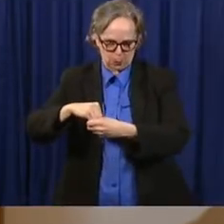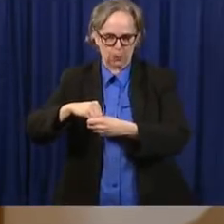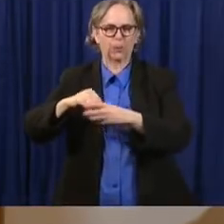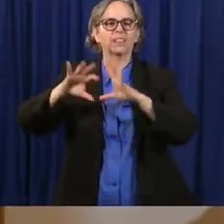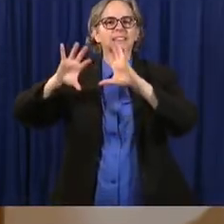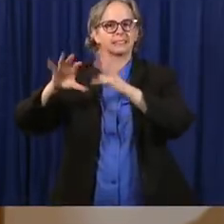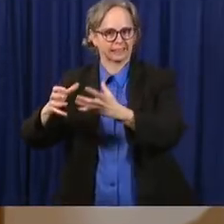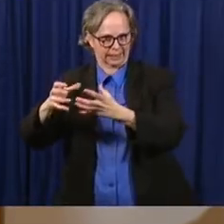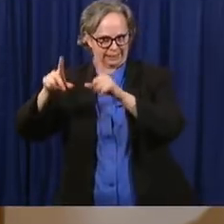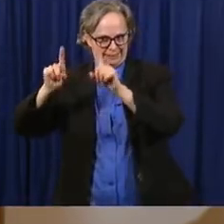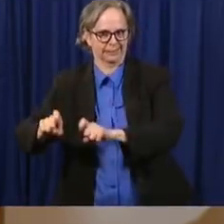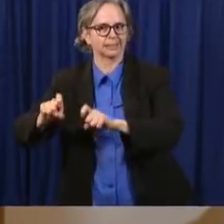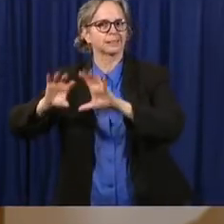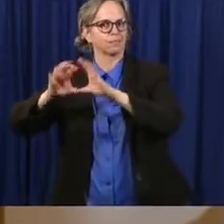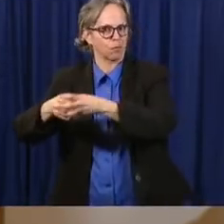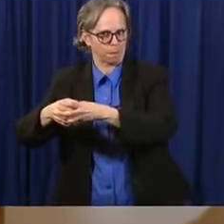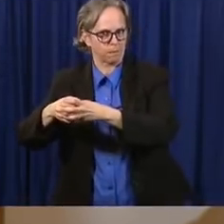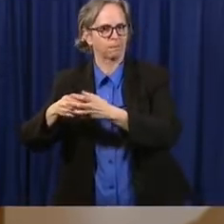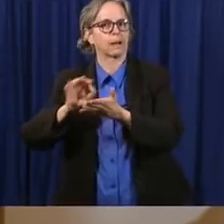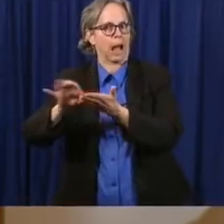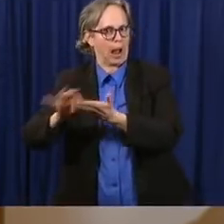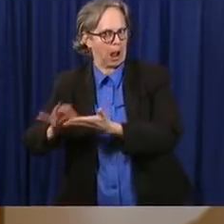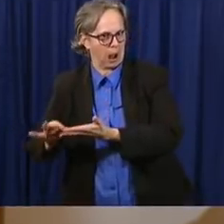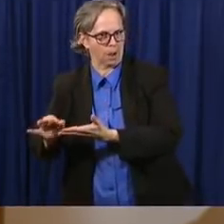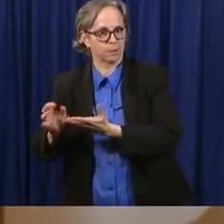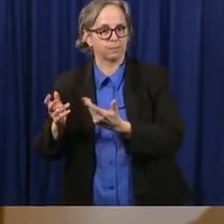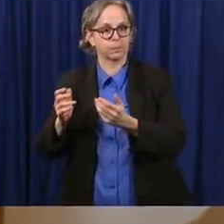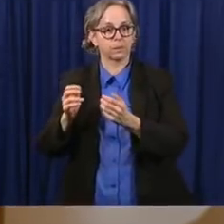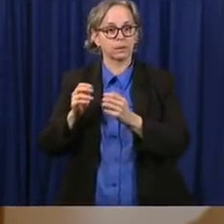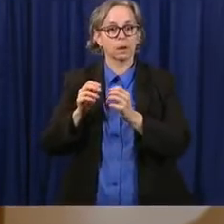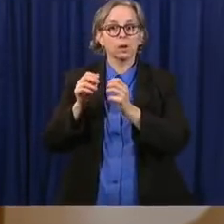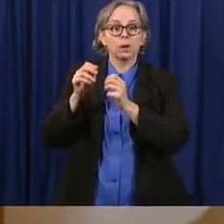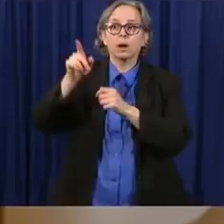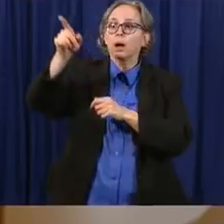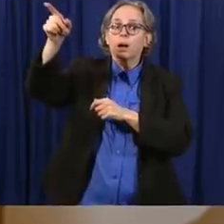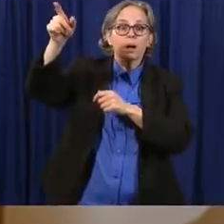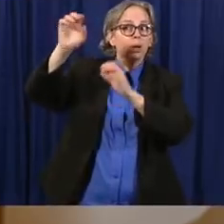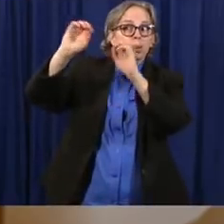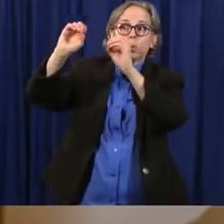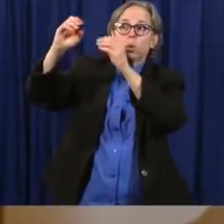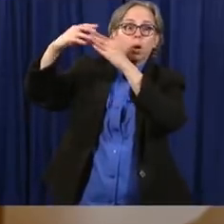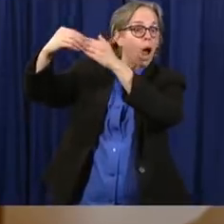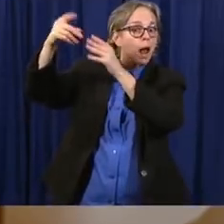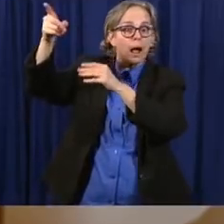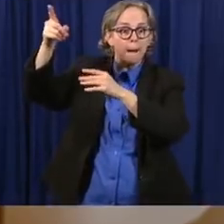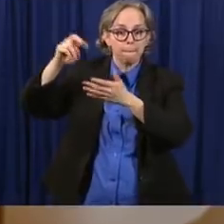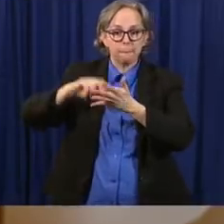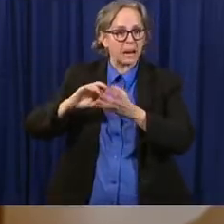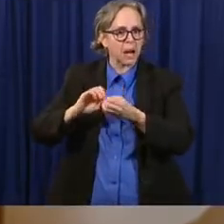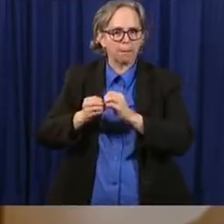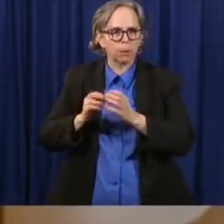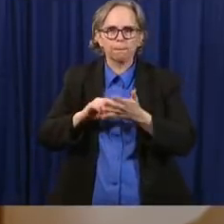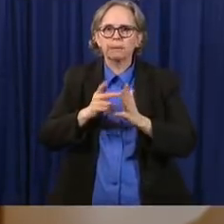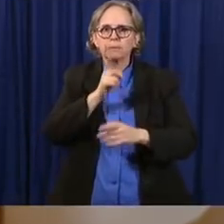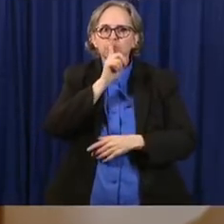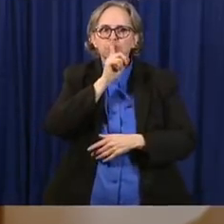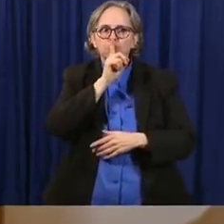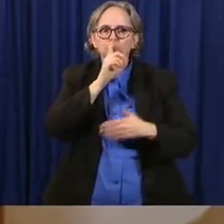and without this new guidance, it would not have shown up at all. Again, a new way of